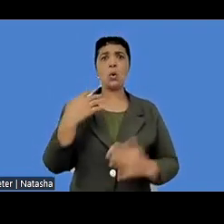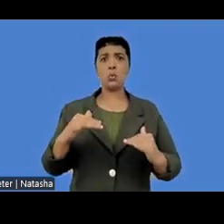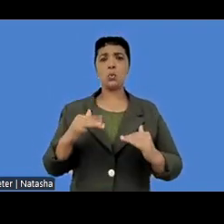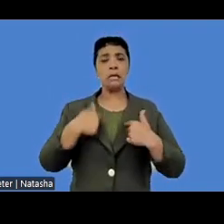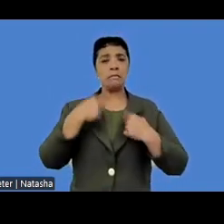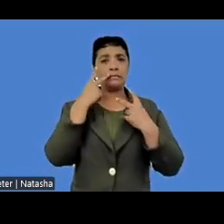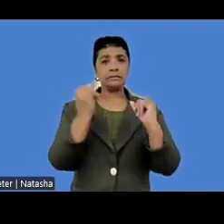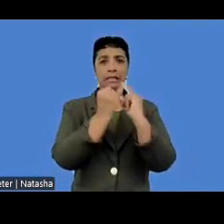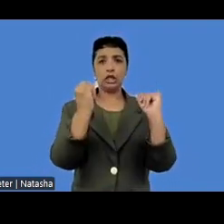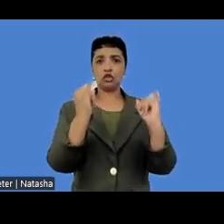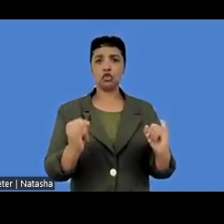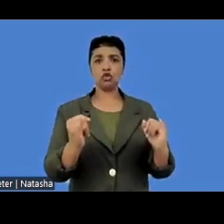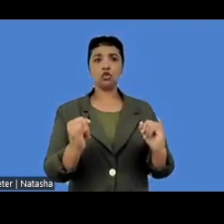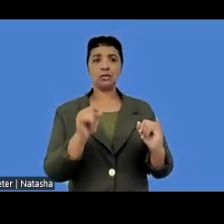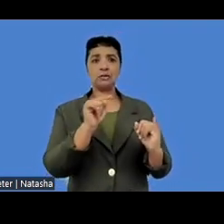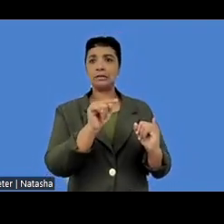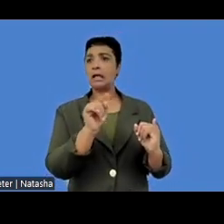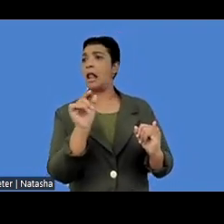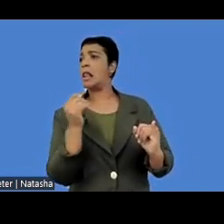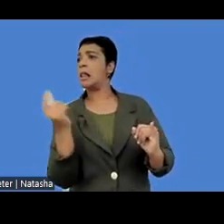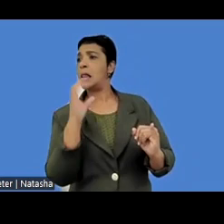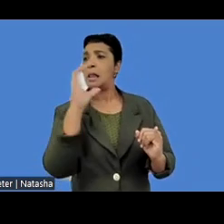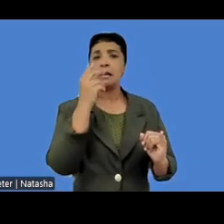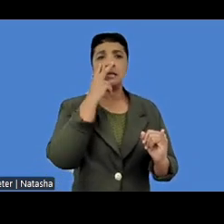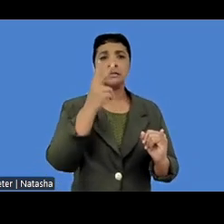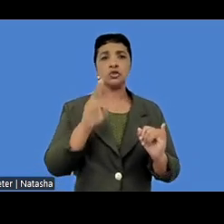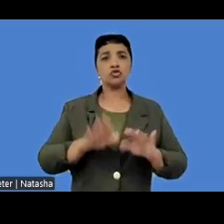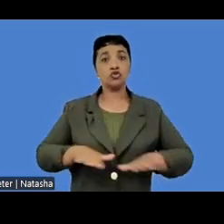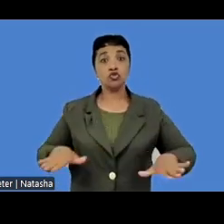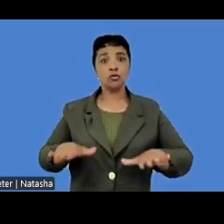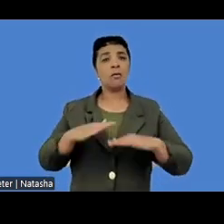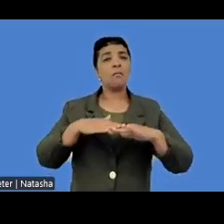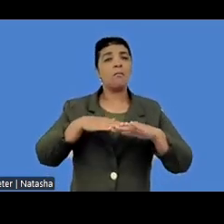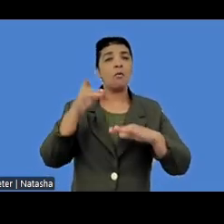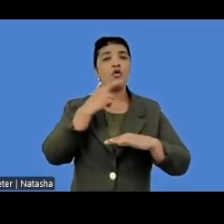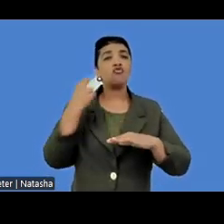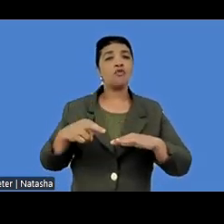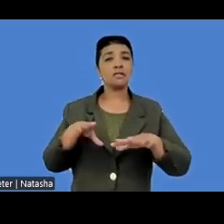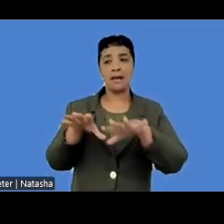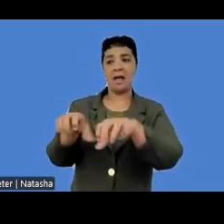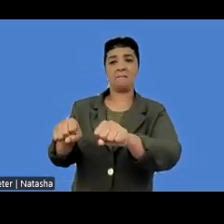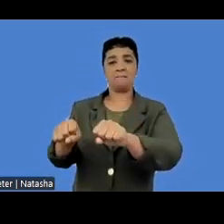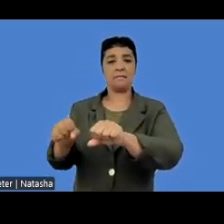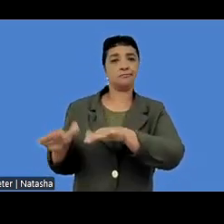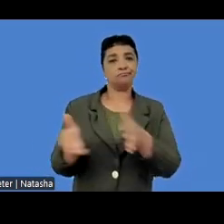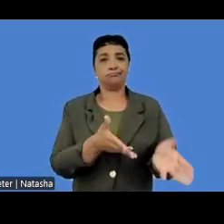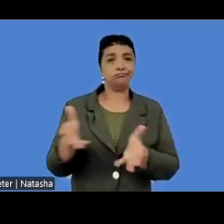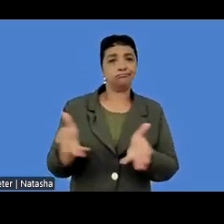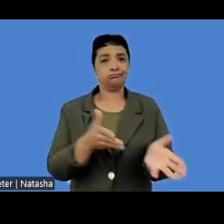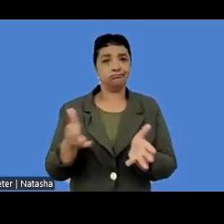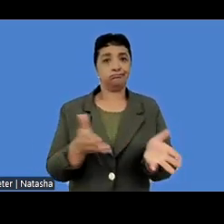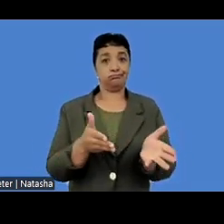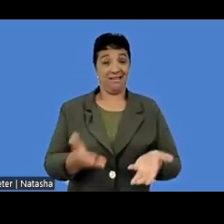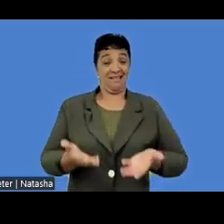an explanation why so many children were deported by the Russian Federation. As for today, the number of